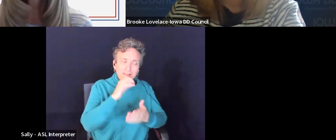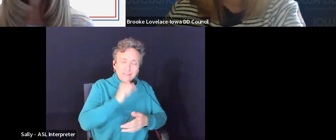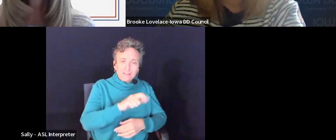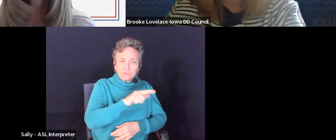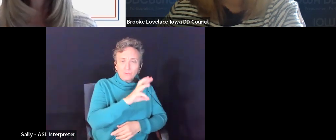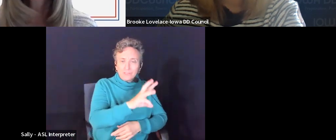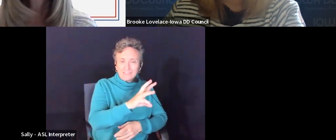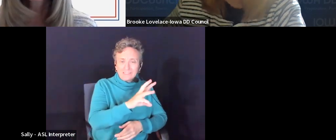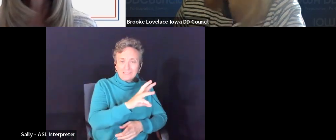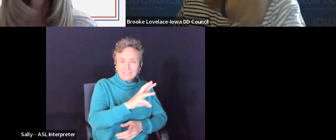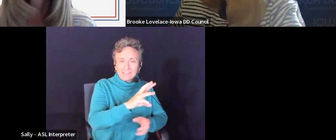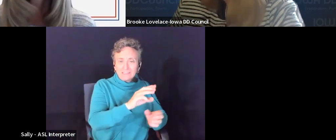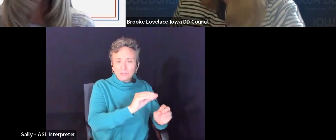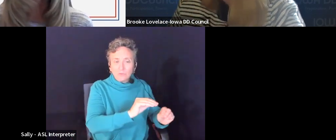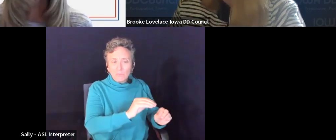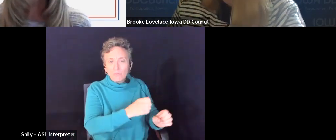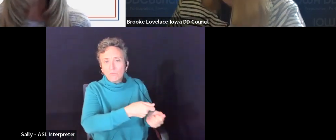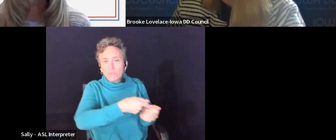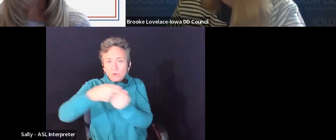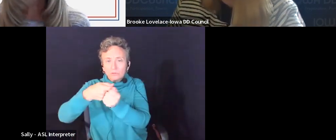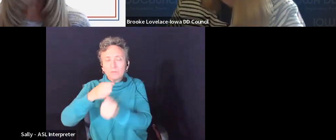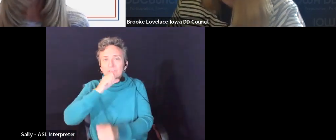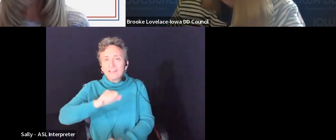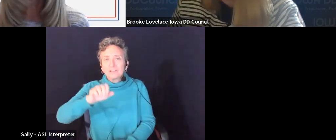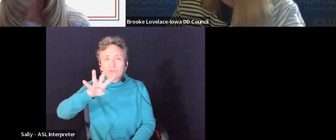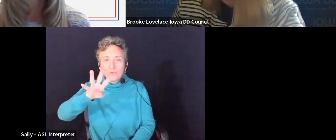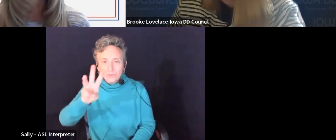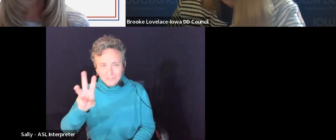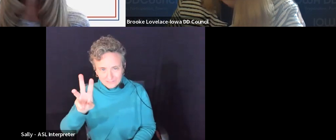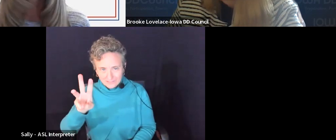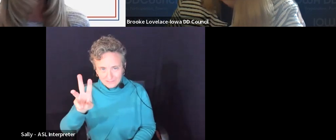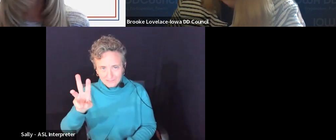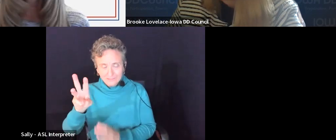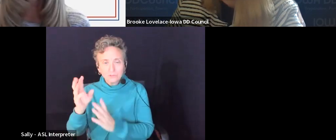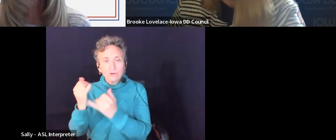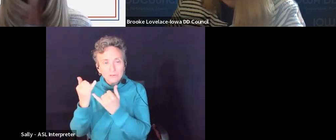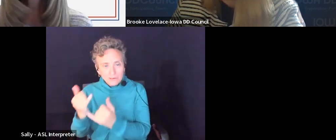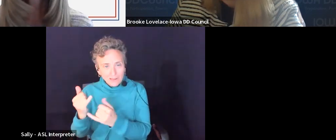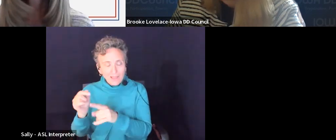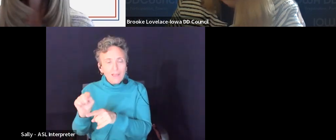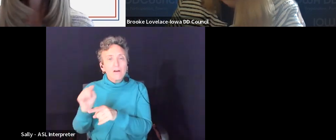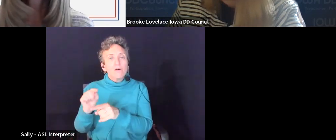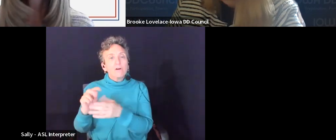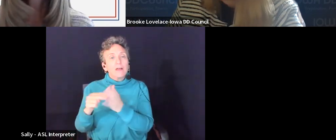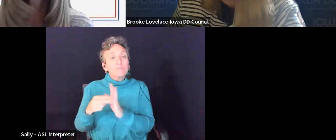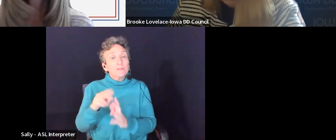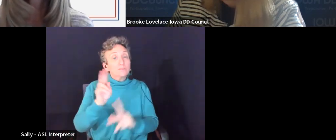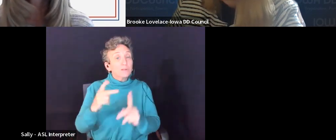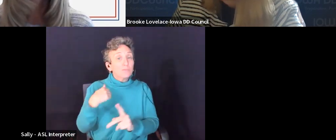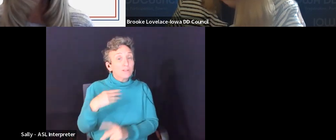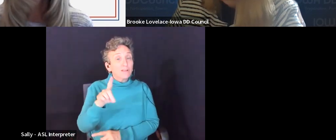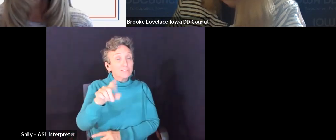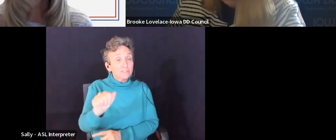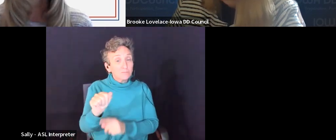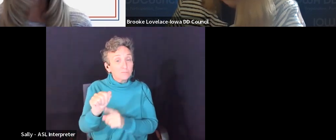age moved up to 46. So who this impacts is, again, individuals with disabilities and their support